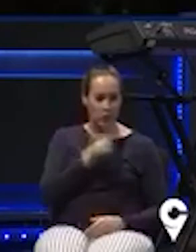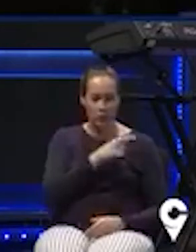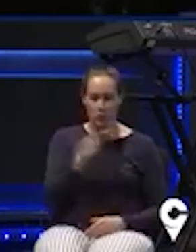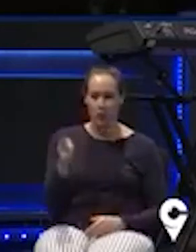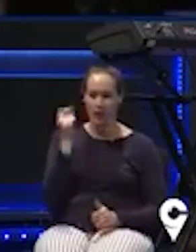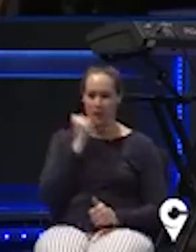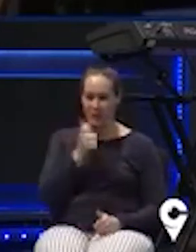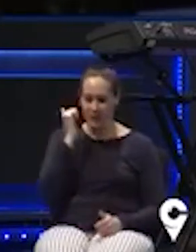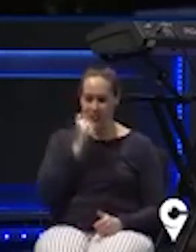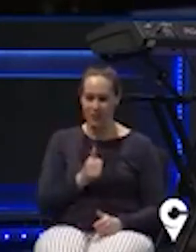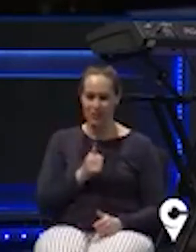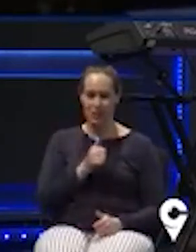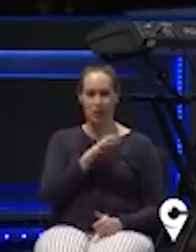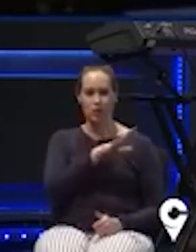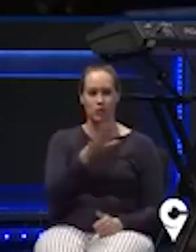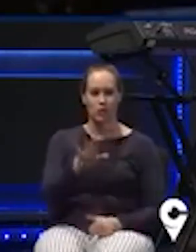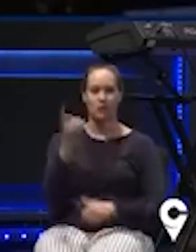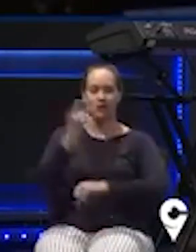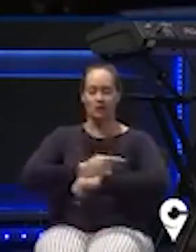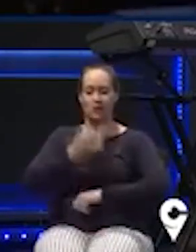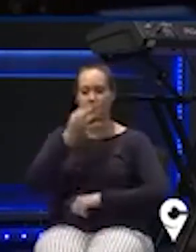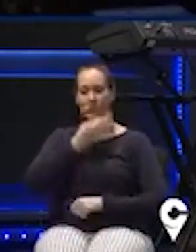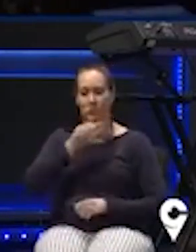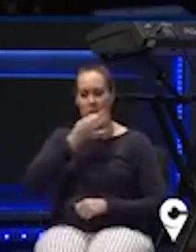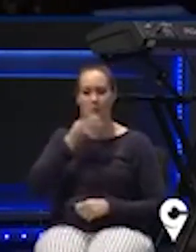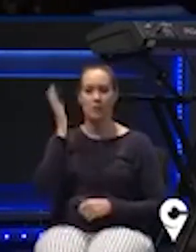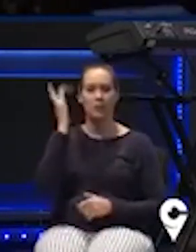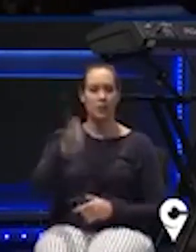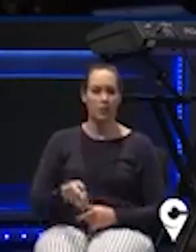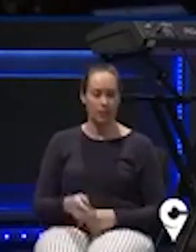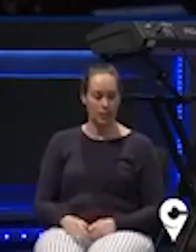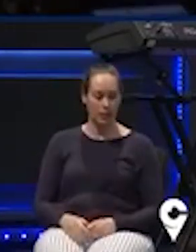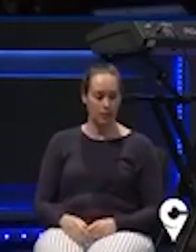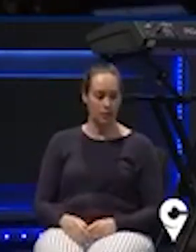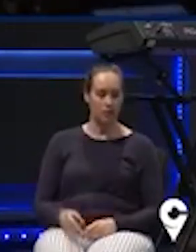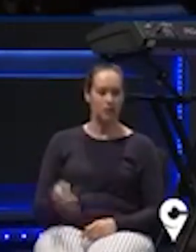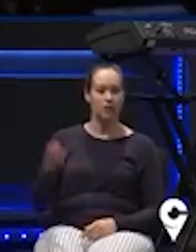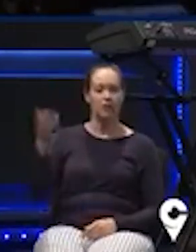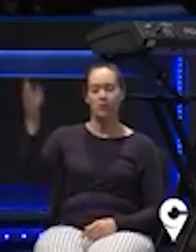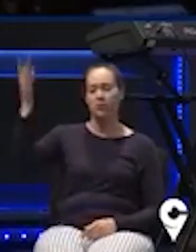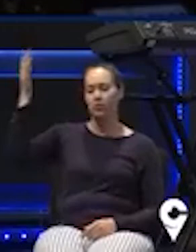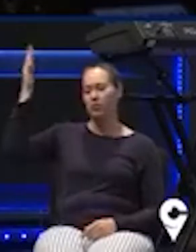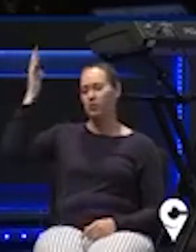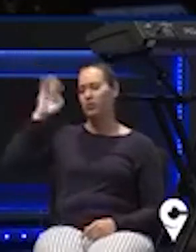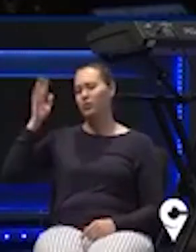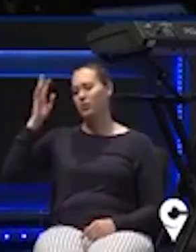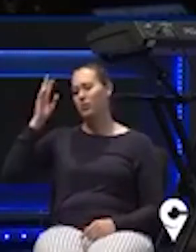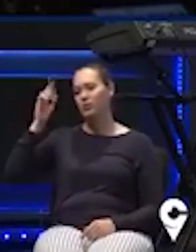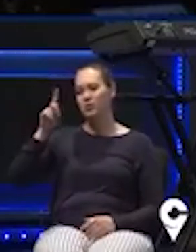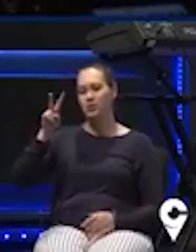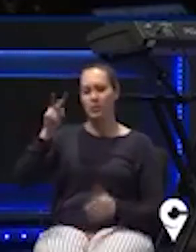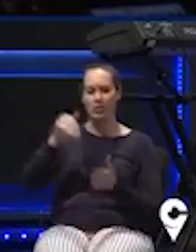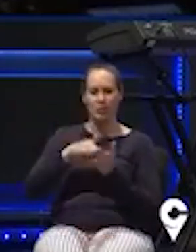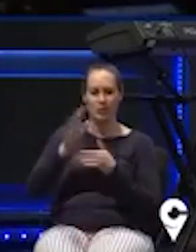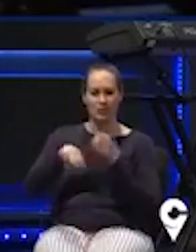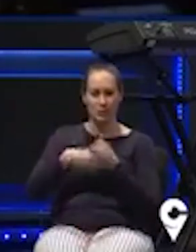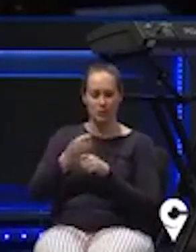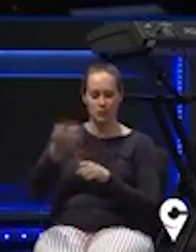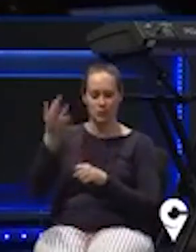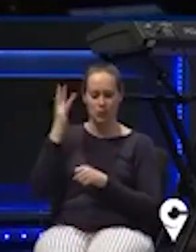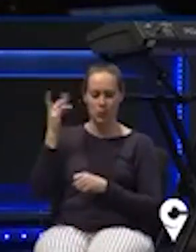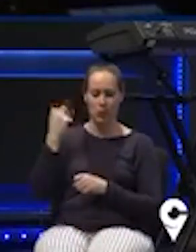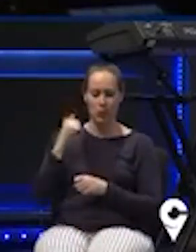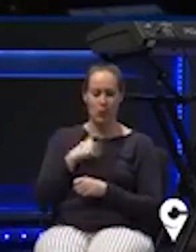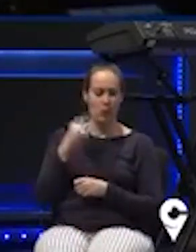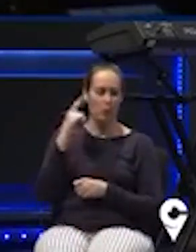come. And the Romans 2,000 years ago thought, we have solved the Christianity problem. We have crucified him.